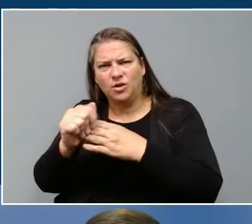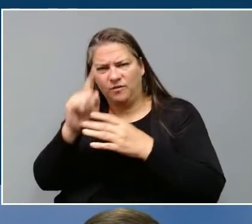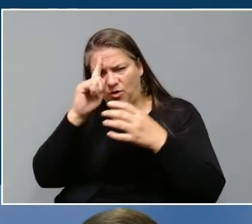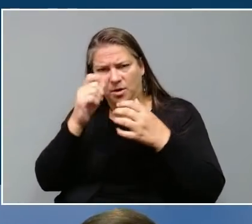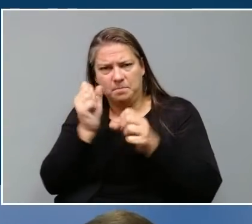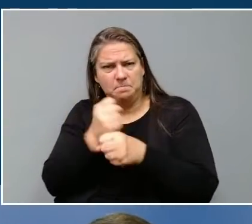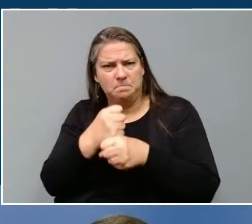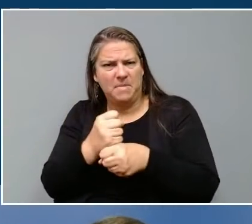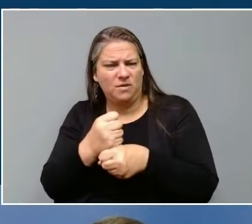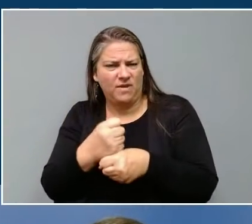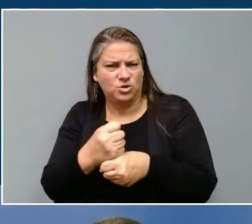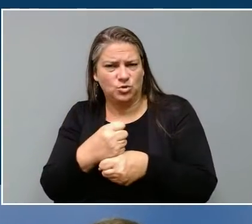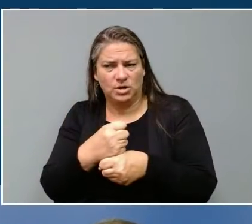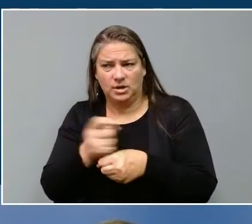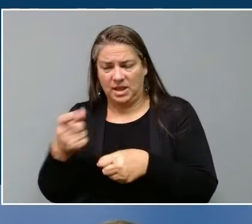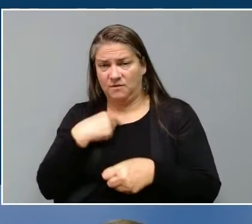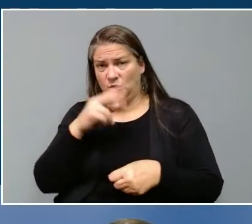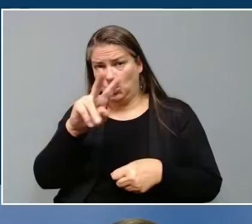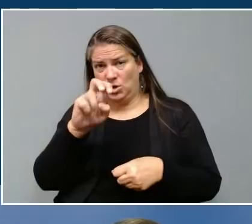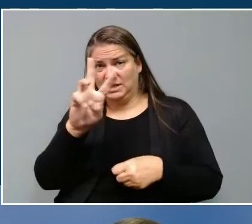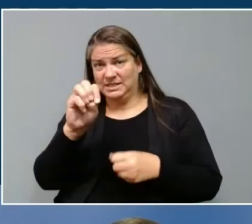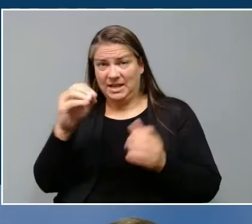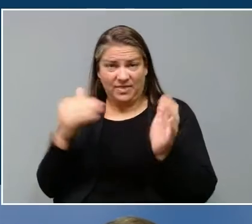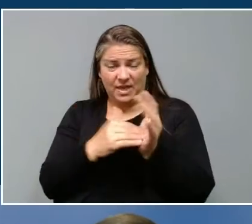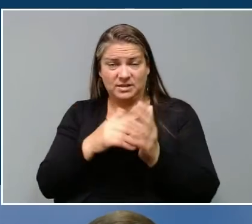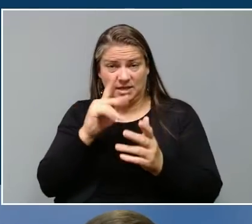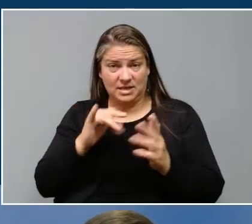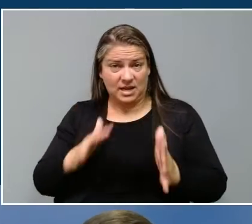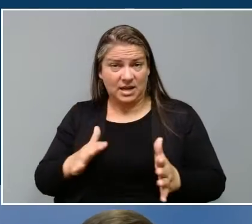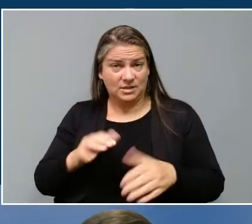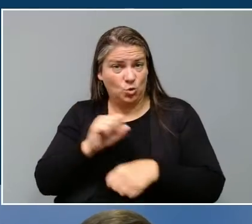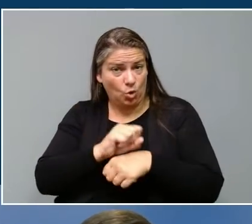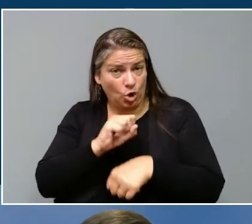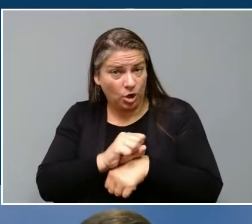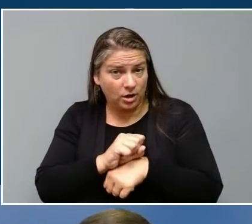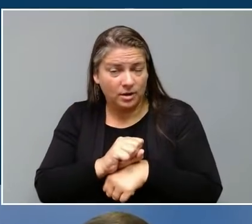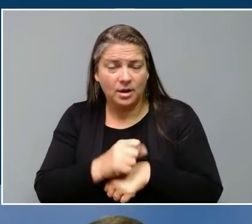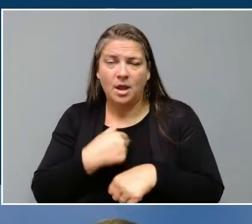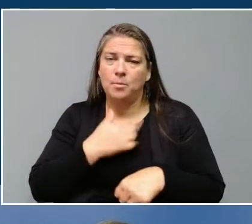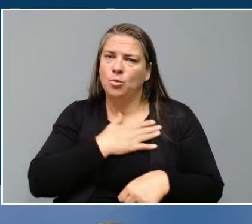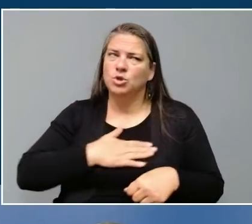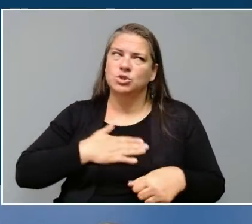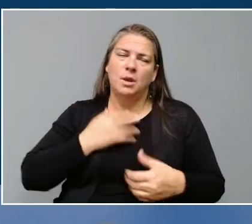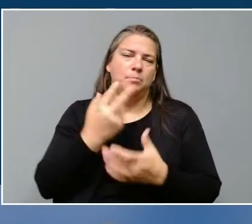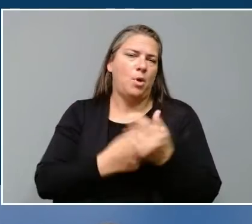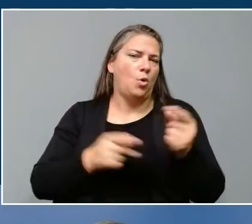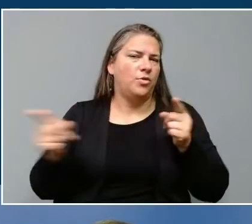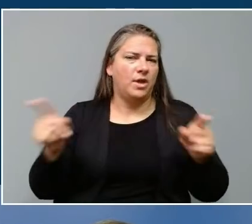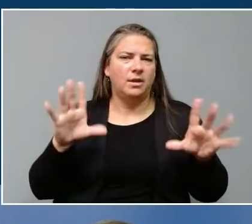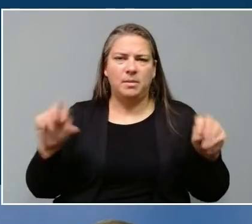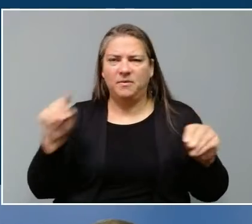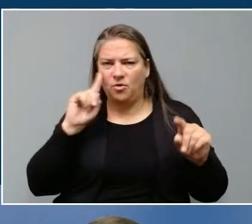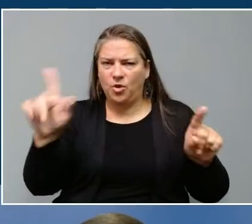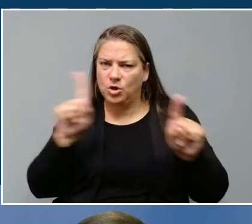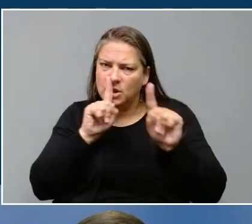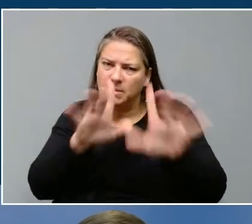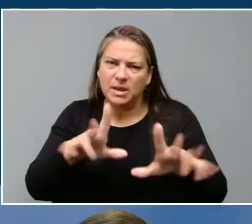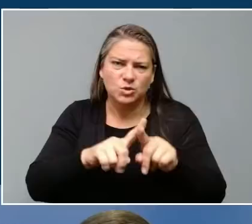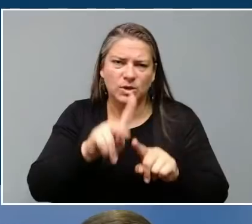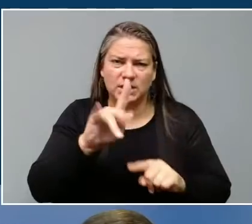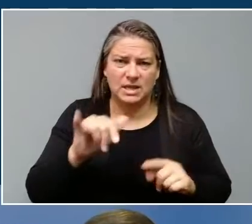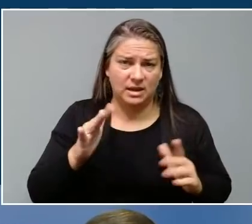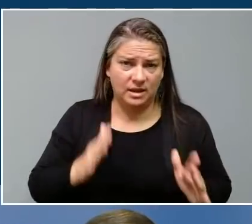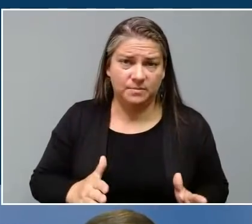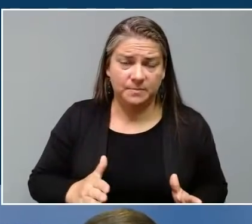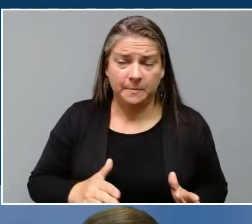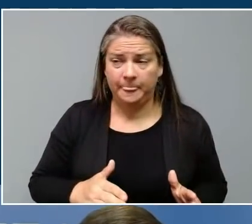about 260,000 Kentuckians. I'm so appreciative of both companies for their commitment to Kentuckians. These are only